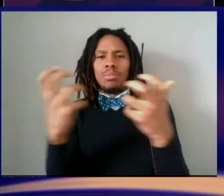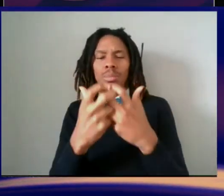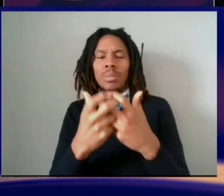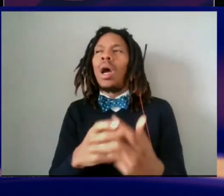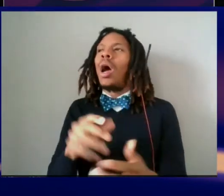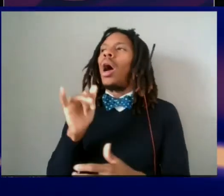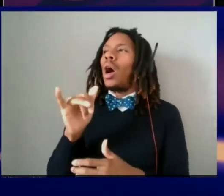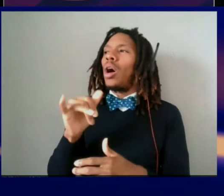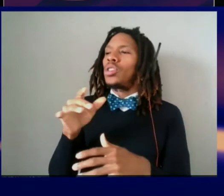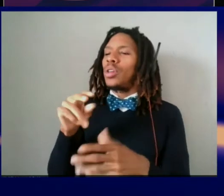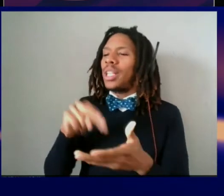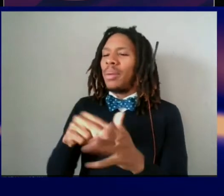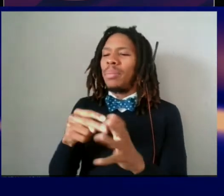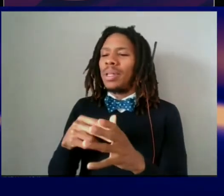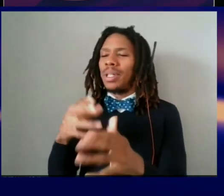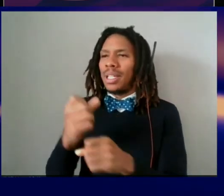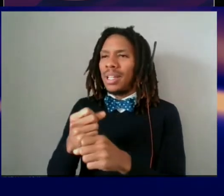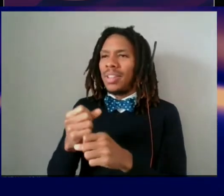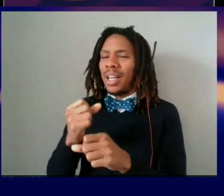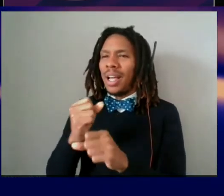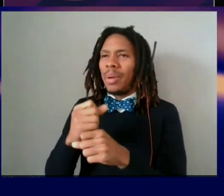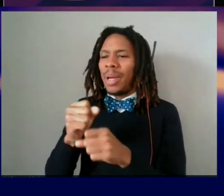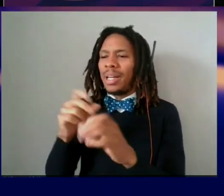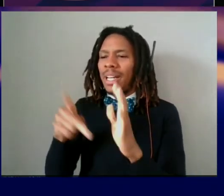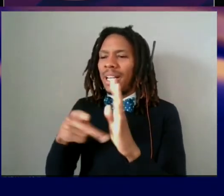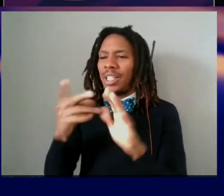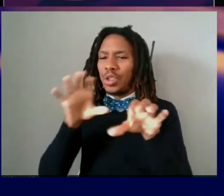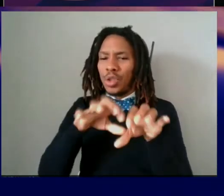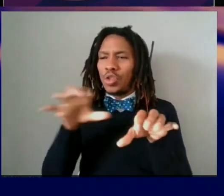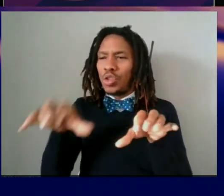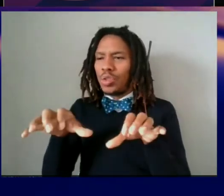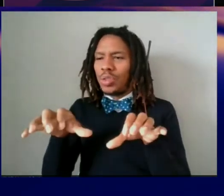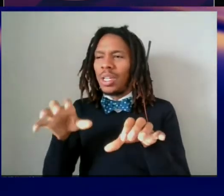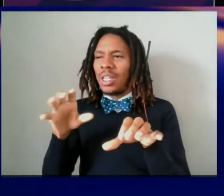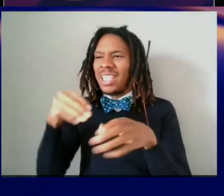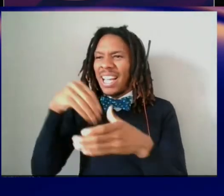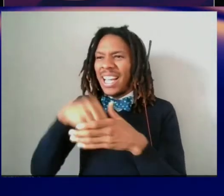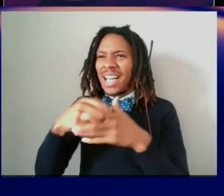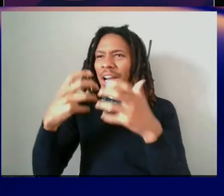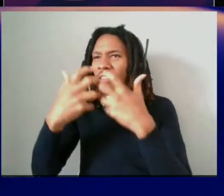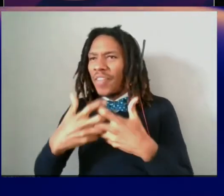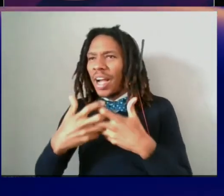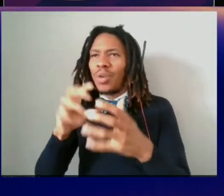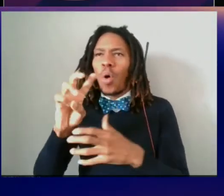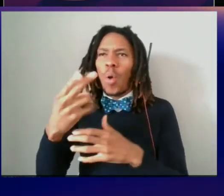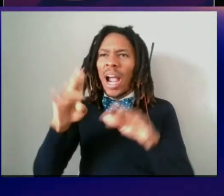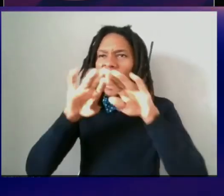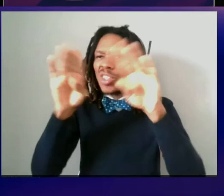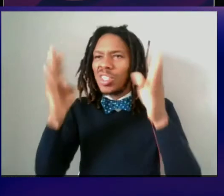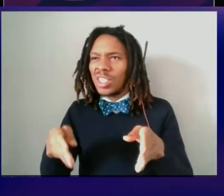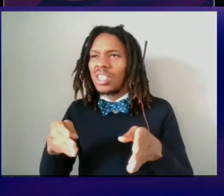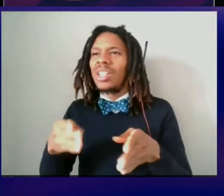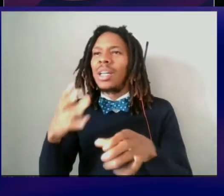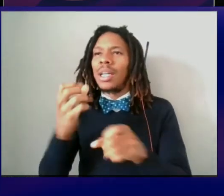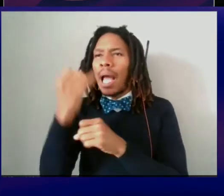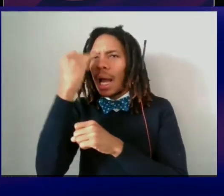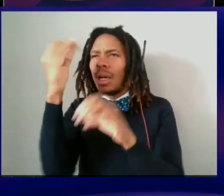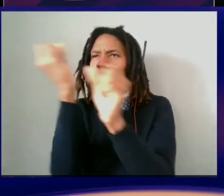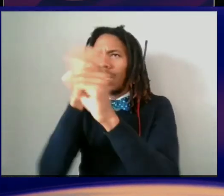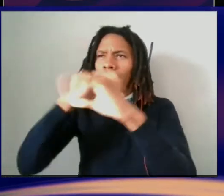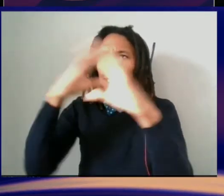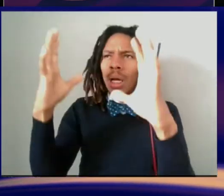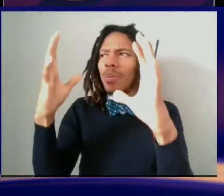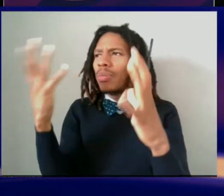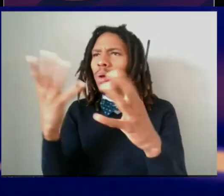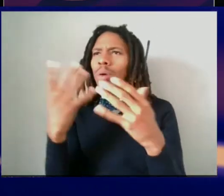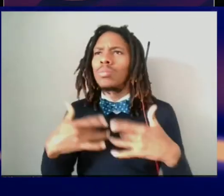ability to make a digital twin of the inside of a factory or warehouse or something like that. Yep. Get an idea of what is actually